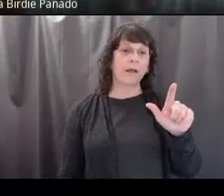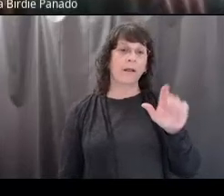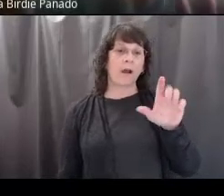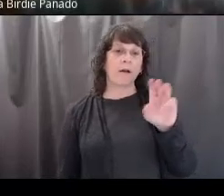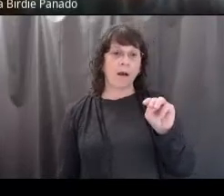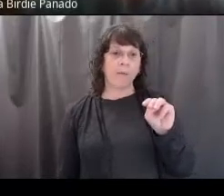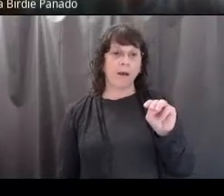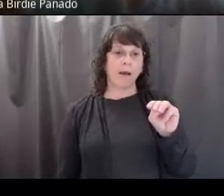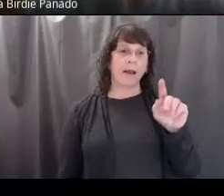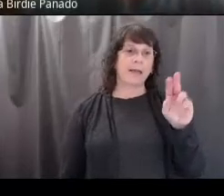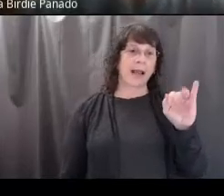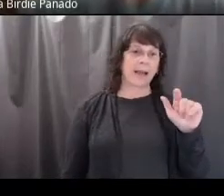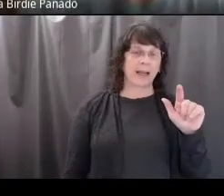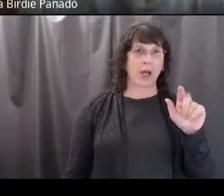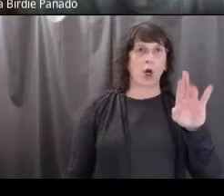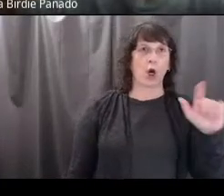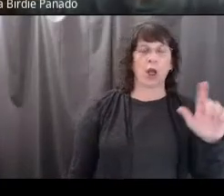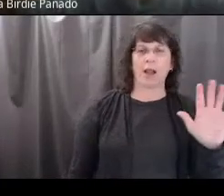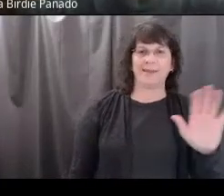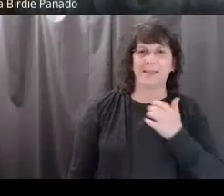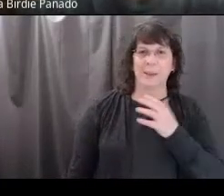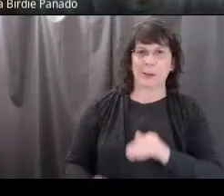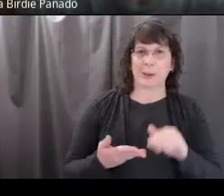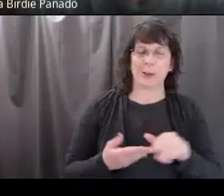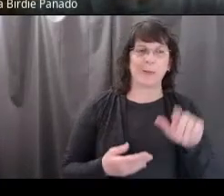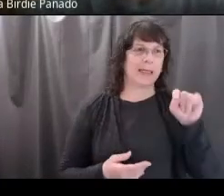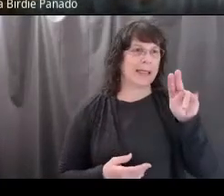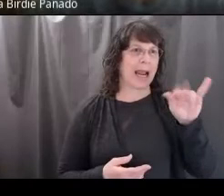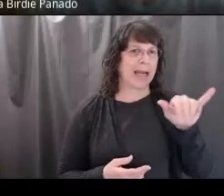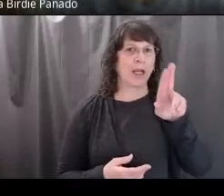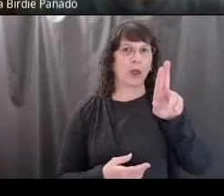or tinyurl, excuse me,